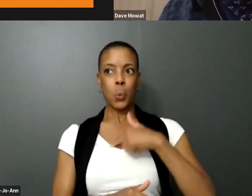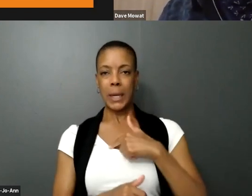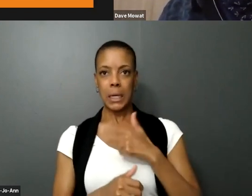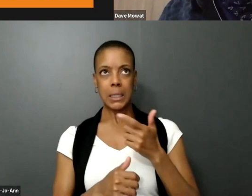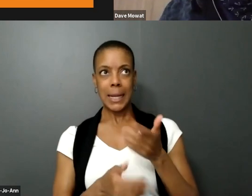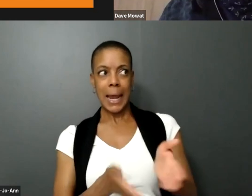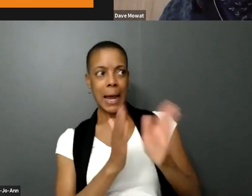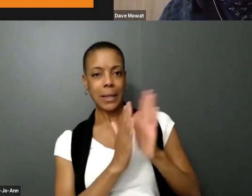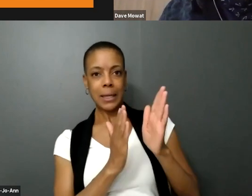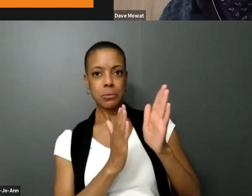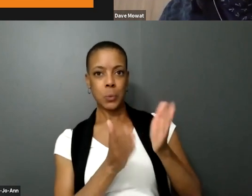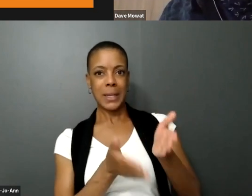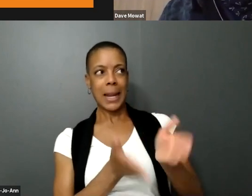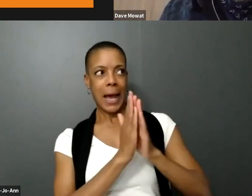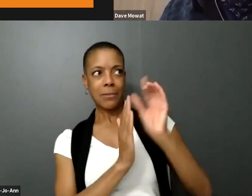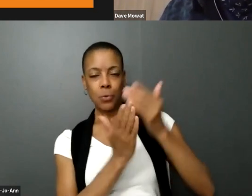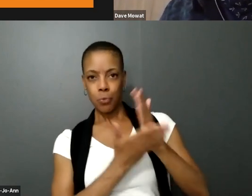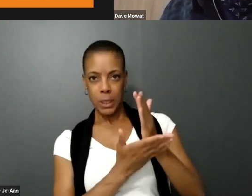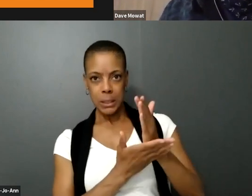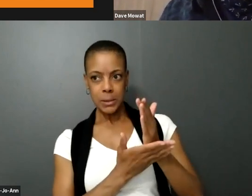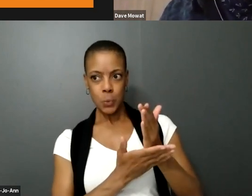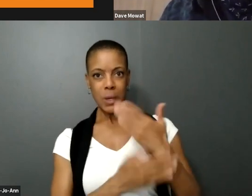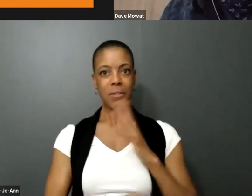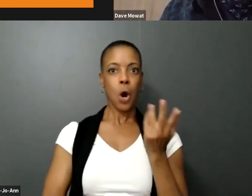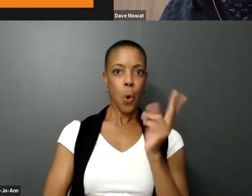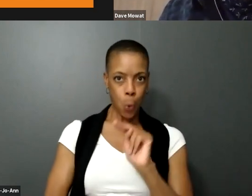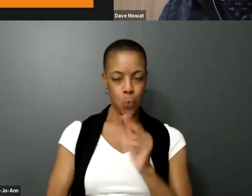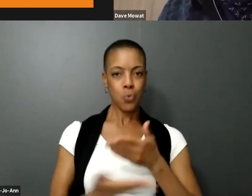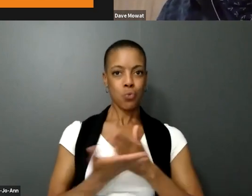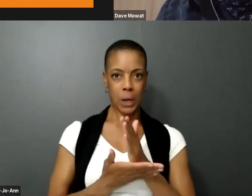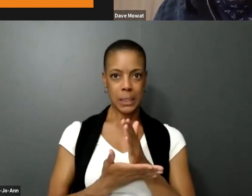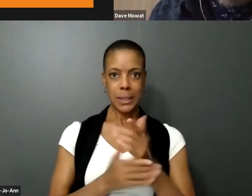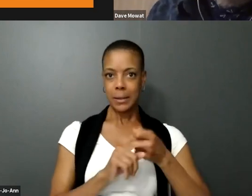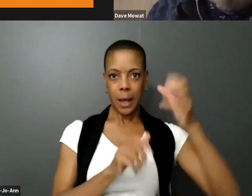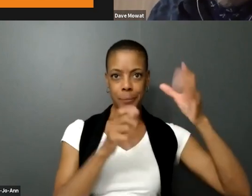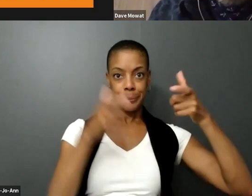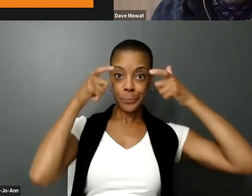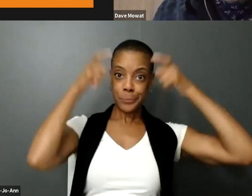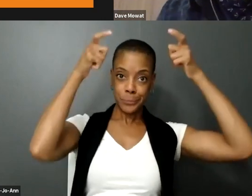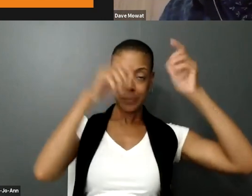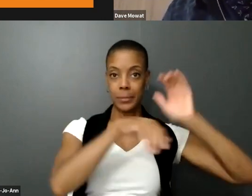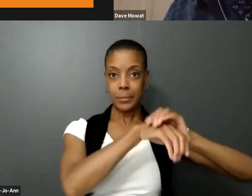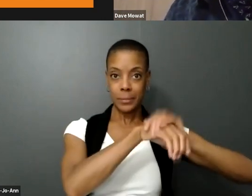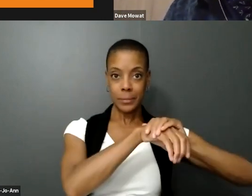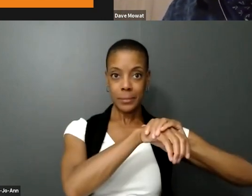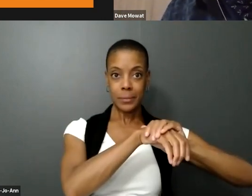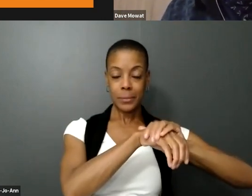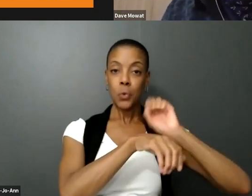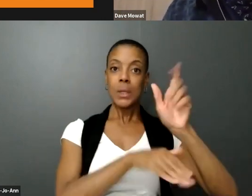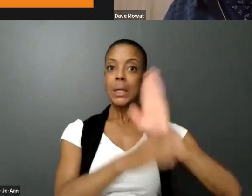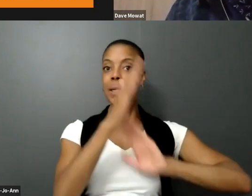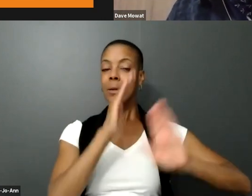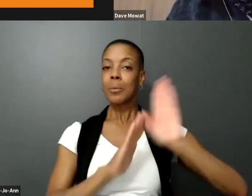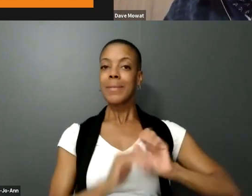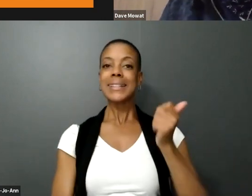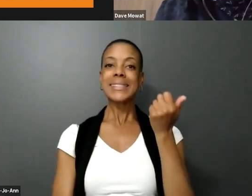in the first place in Eastern North America. The First Nations give the Crown rights. And you need to go back to the 1764 Niagara